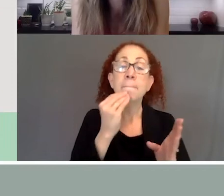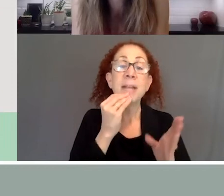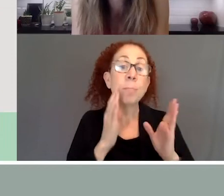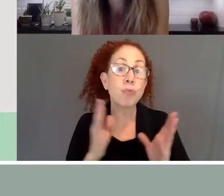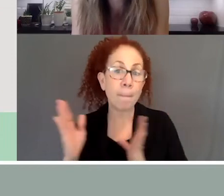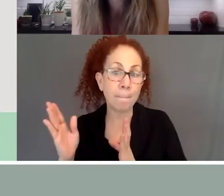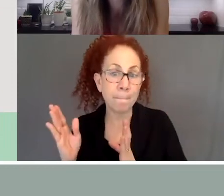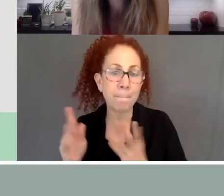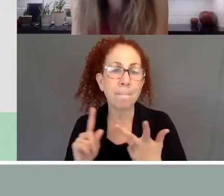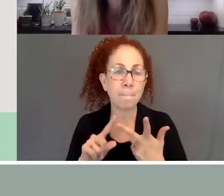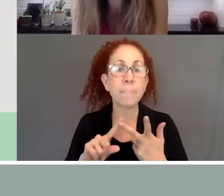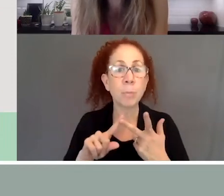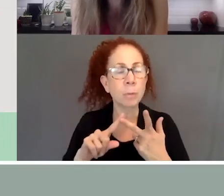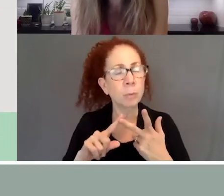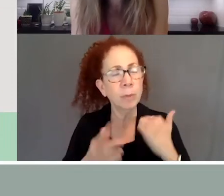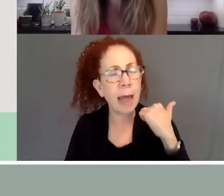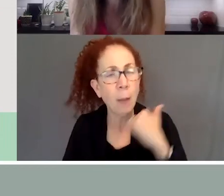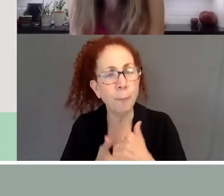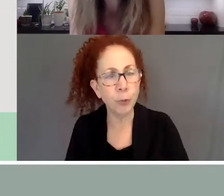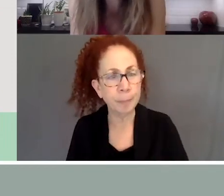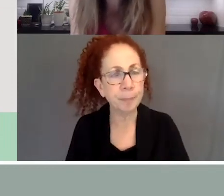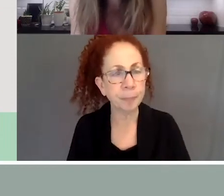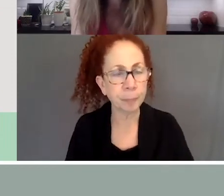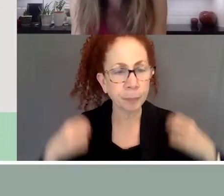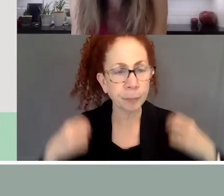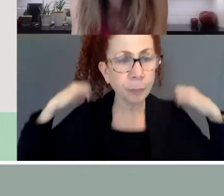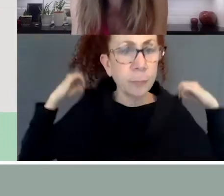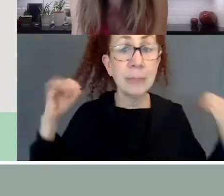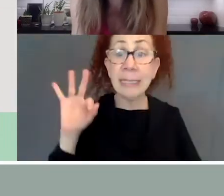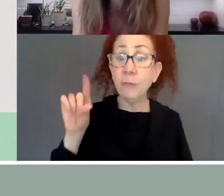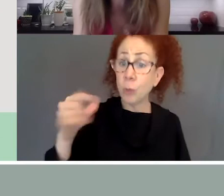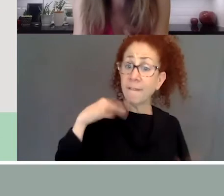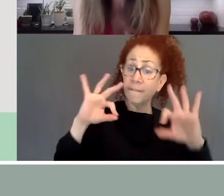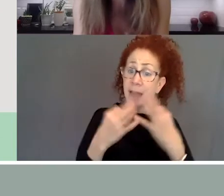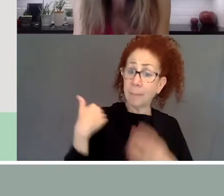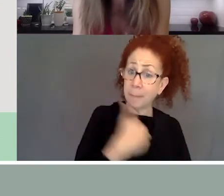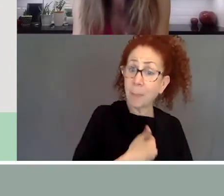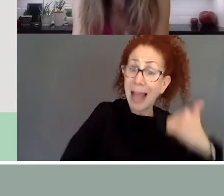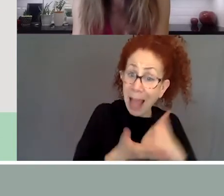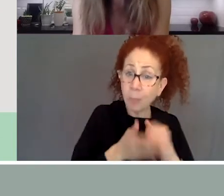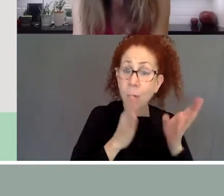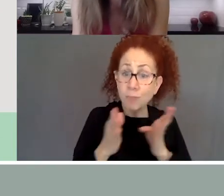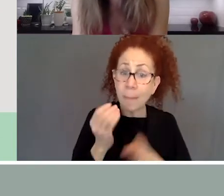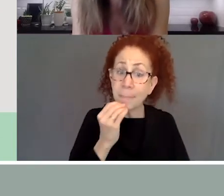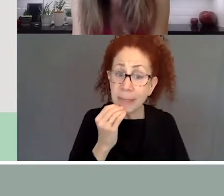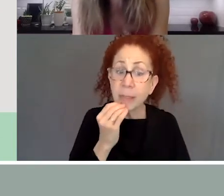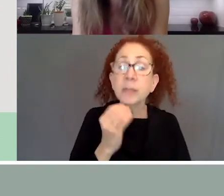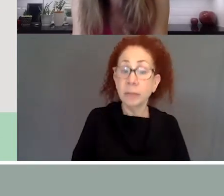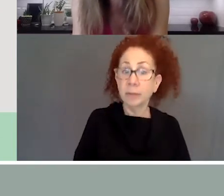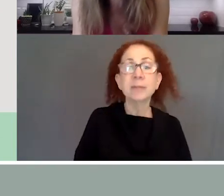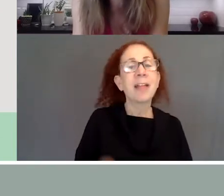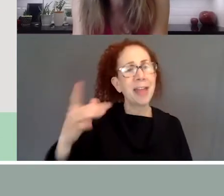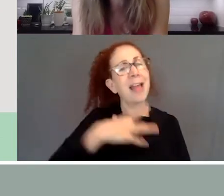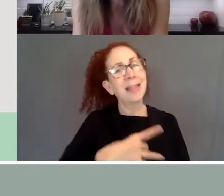can be really helpful. And if you have loved ones helping you with meal prep, they really like